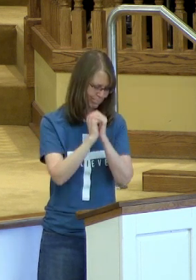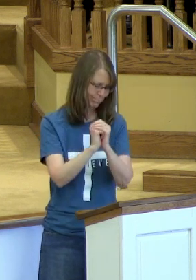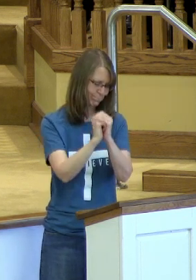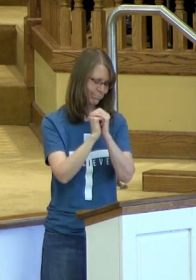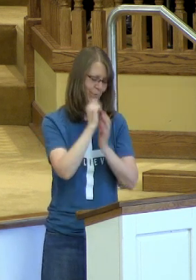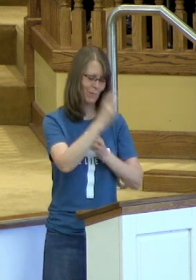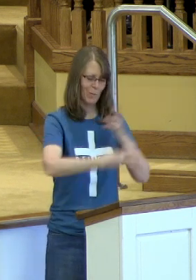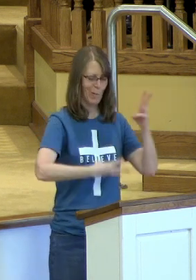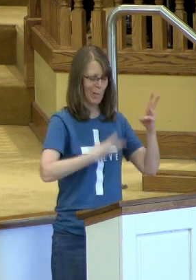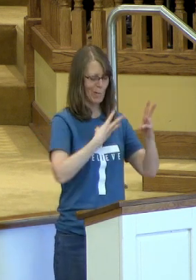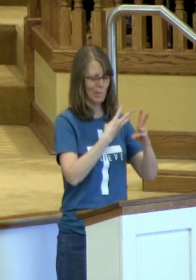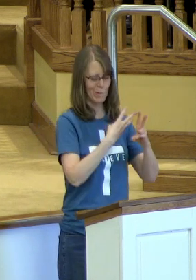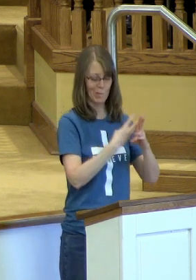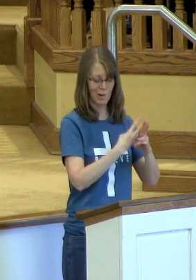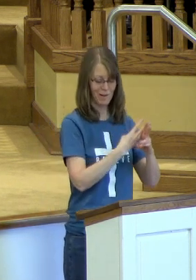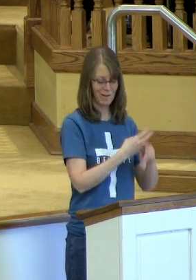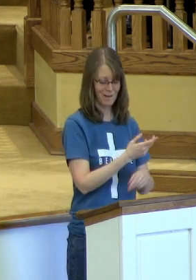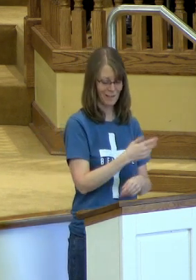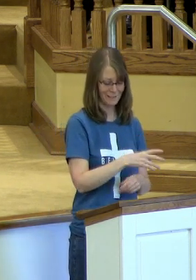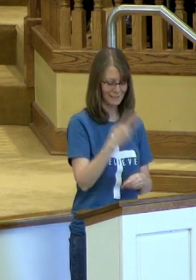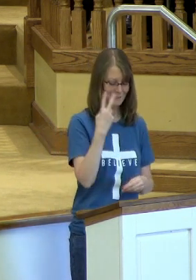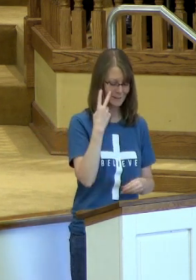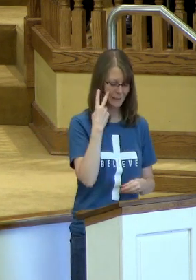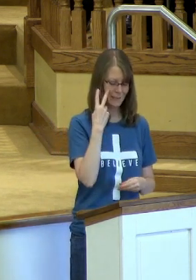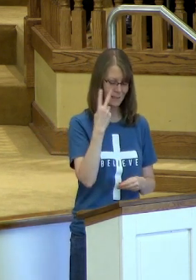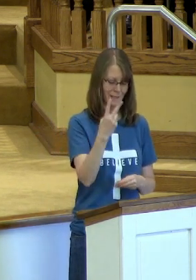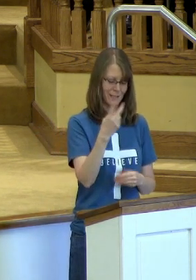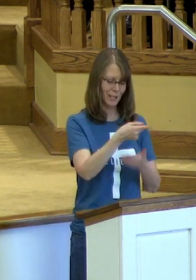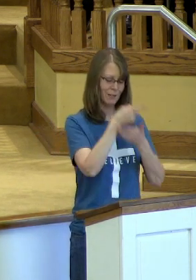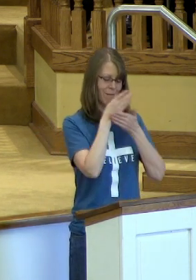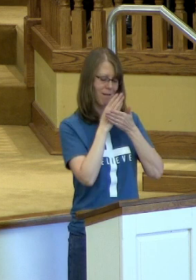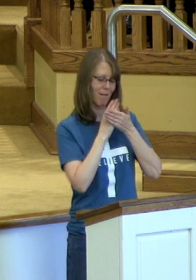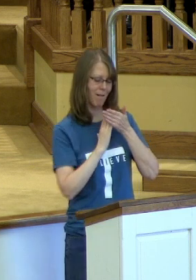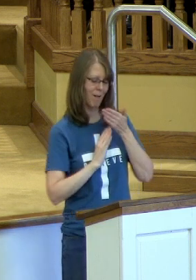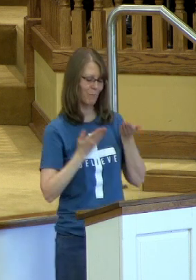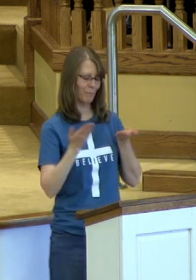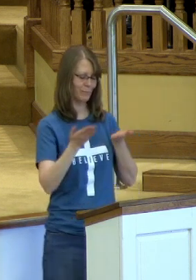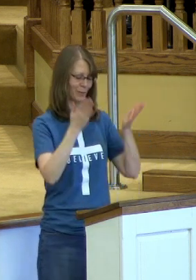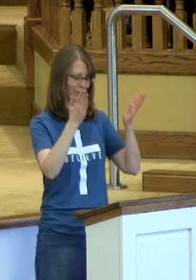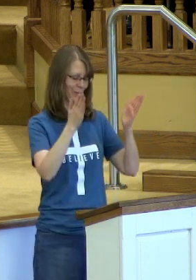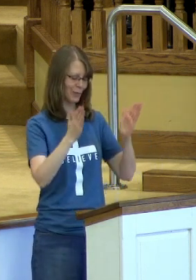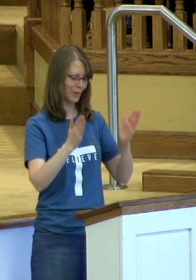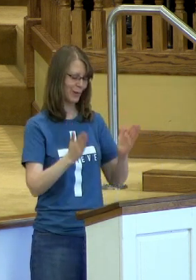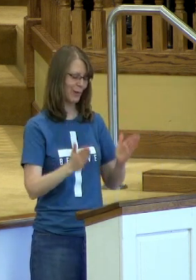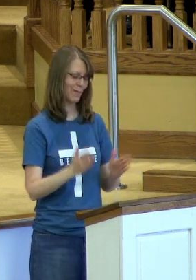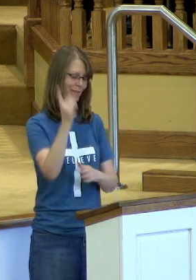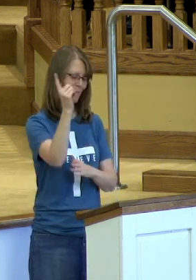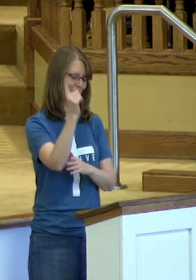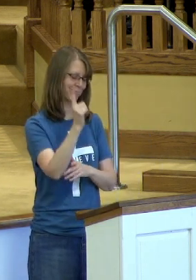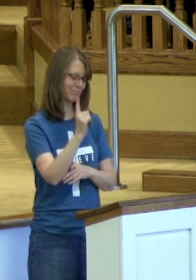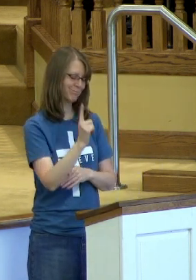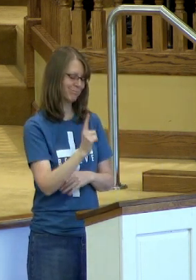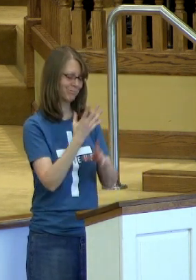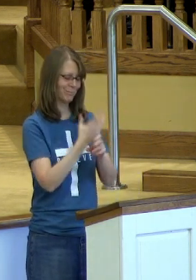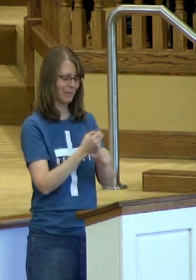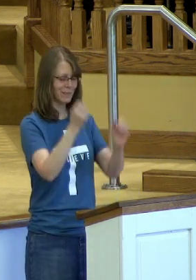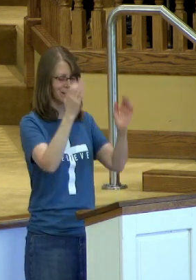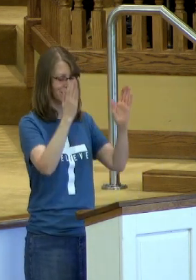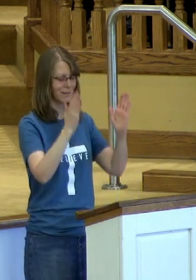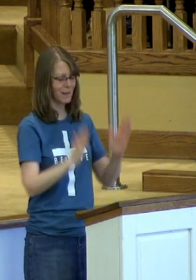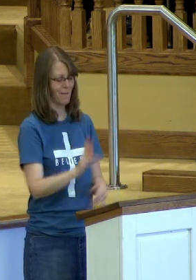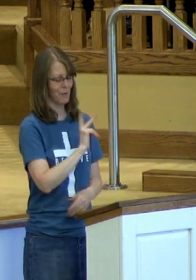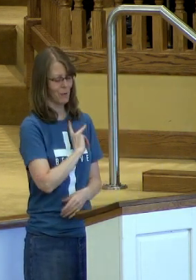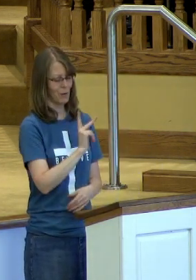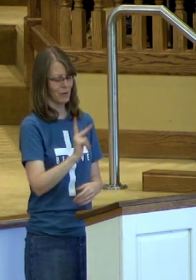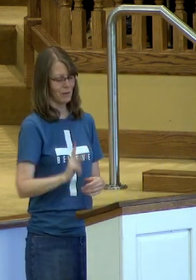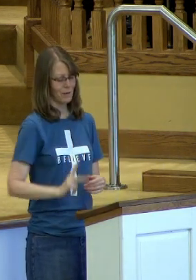The world instead would see a humble servant, a savior king